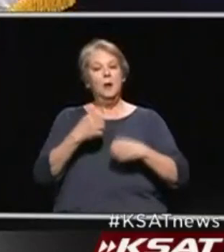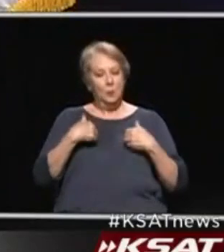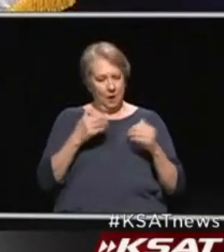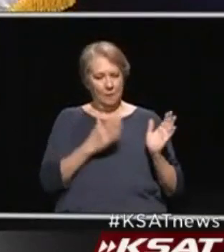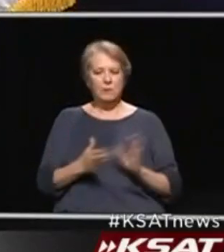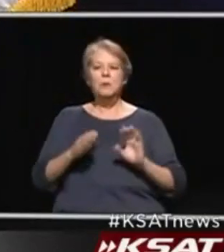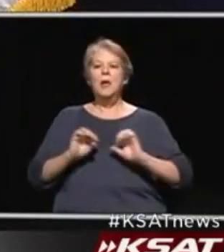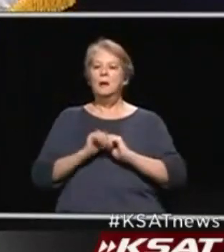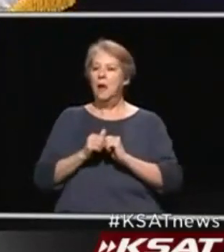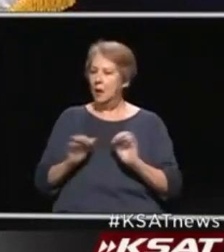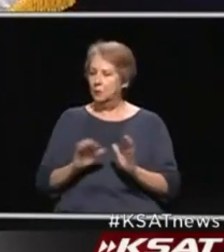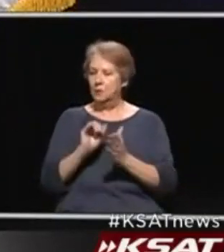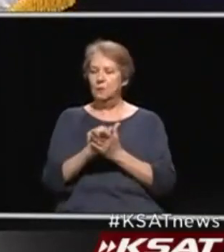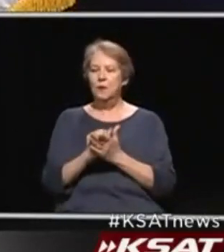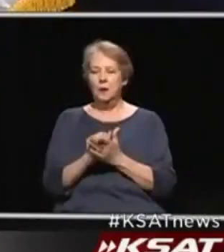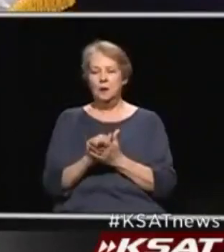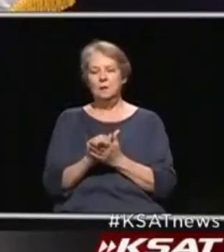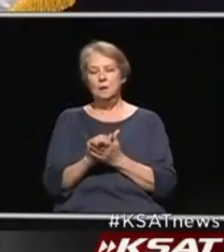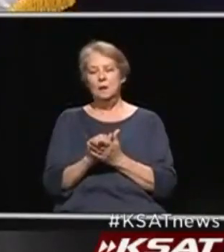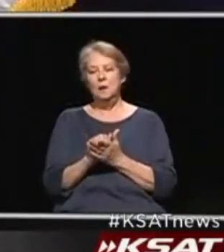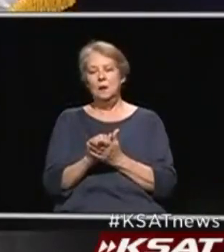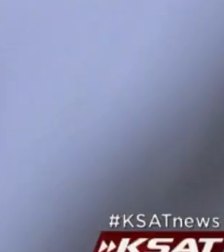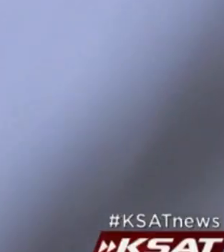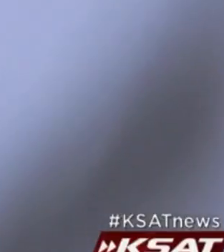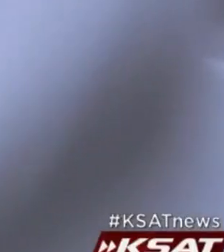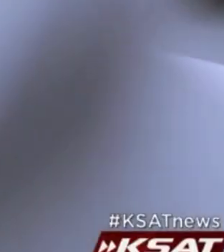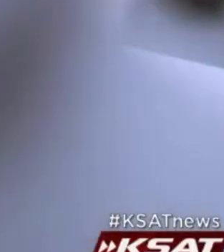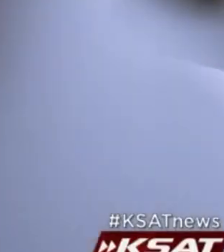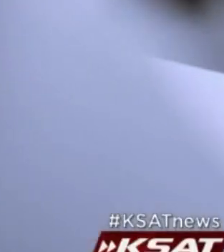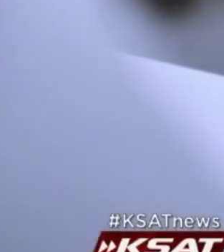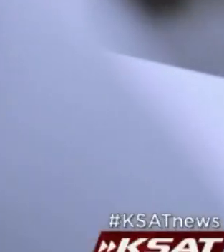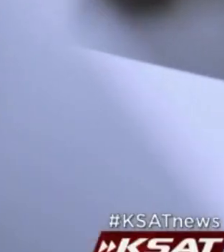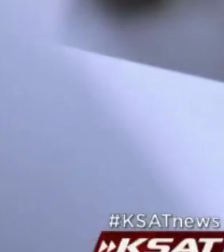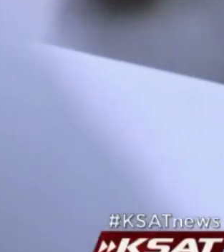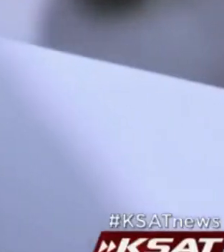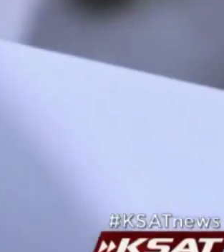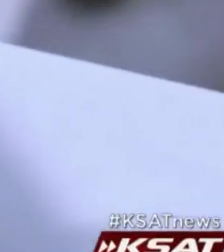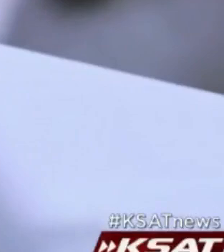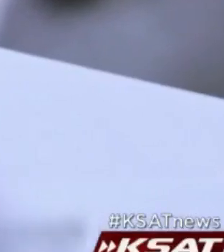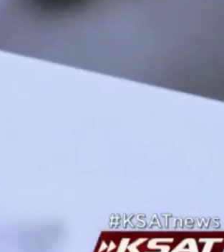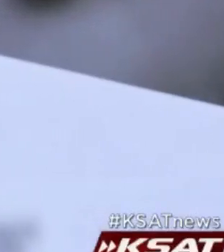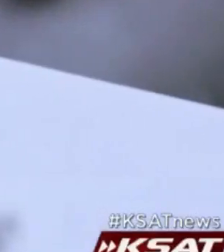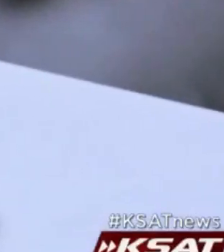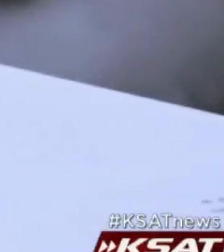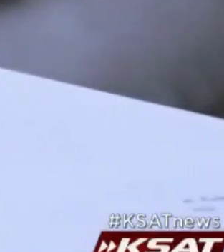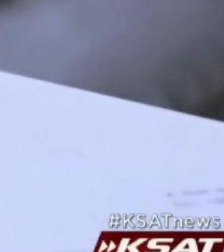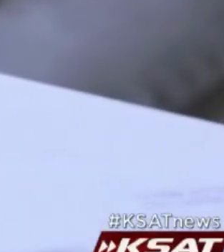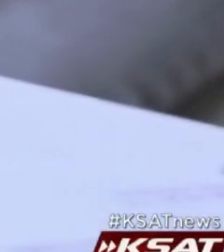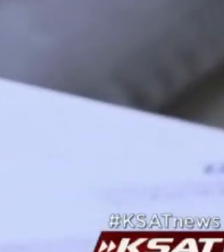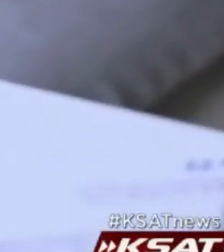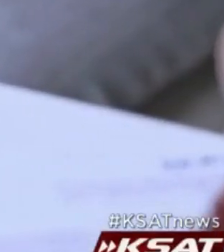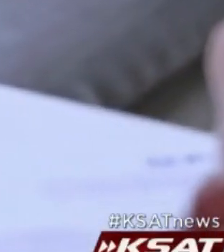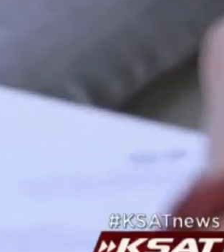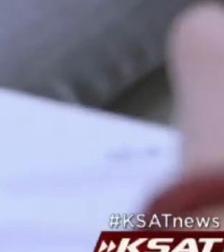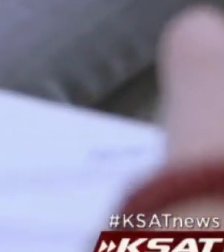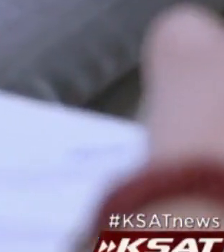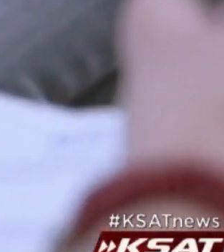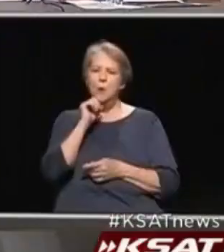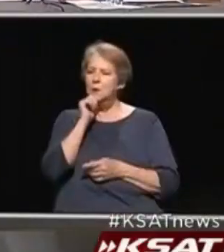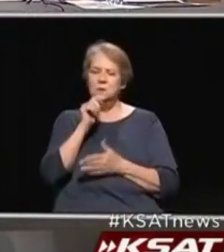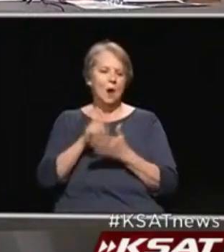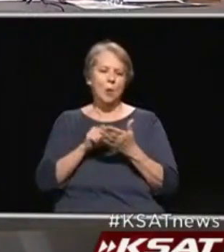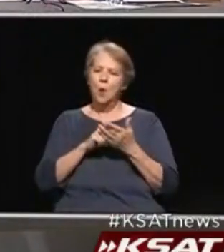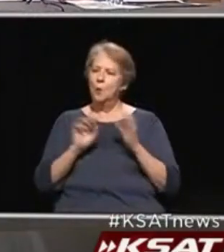Colleen Bridger says the number of COVID-19 cases has not been broken down by sexual orientation, but that could change if city leaders need the